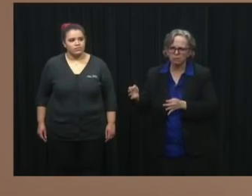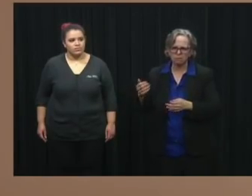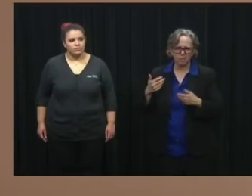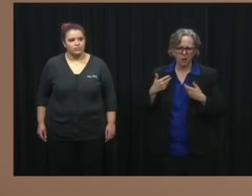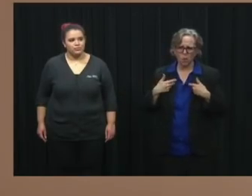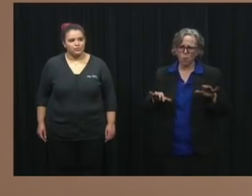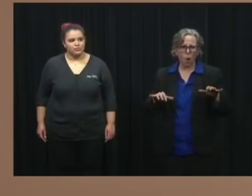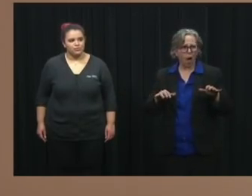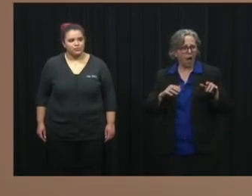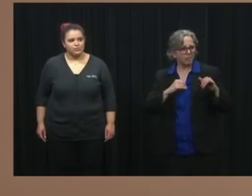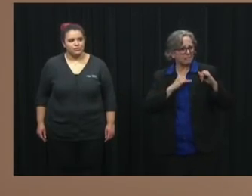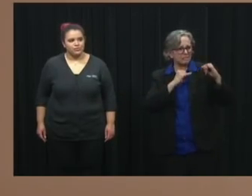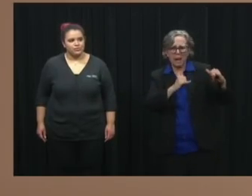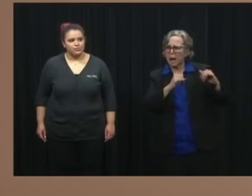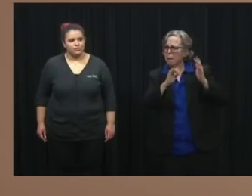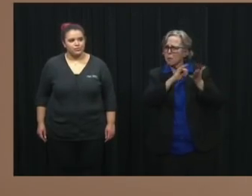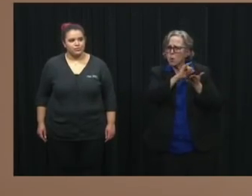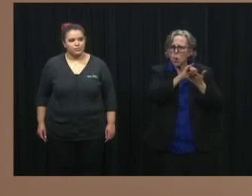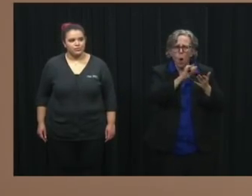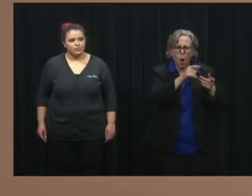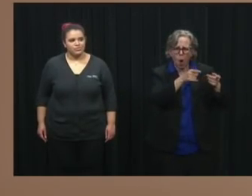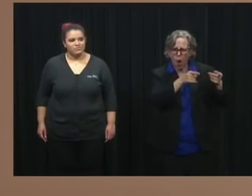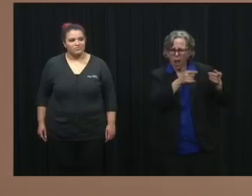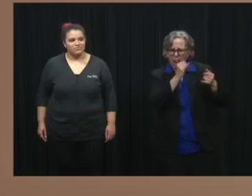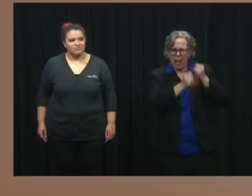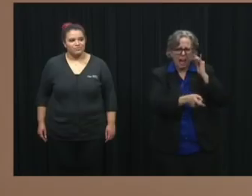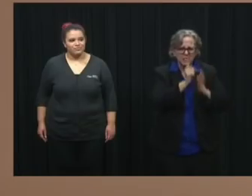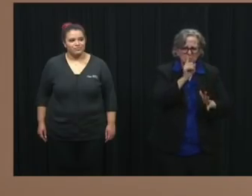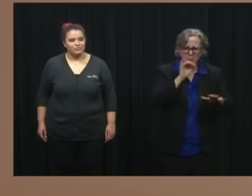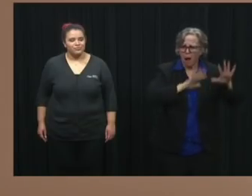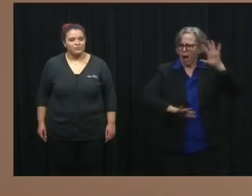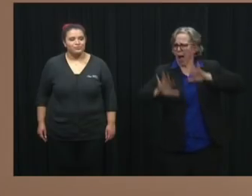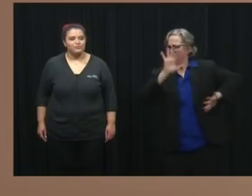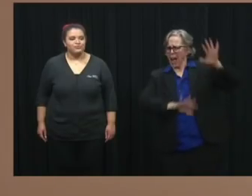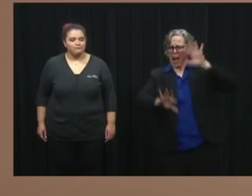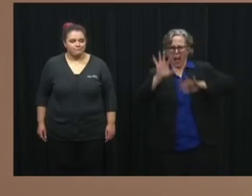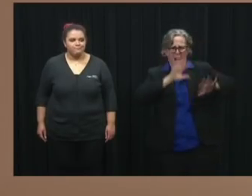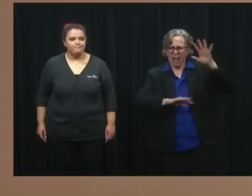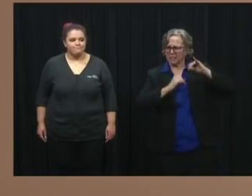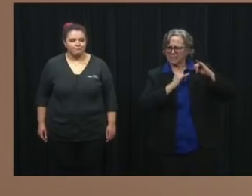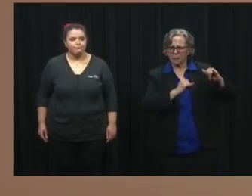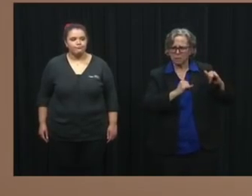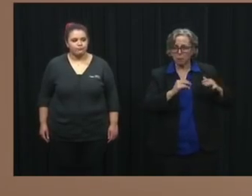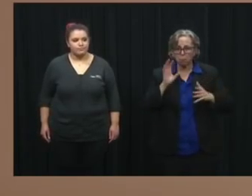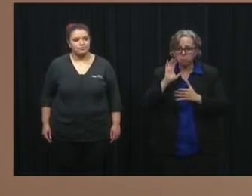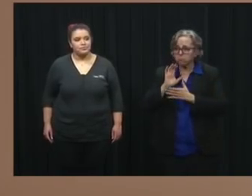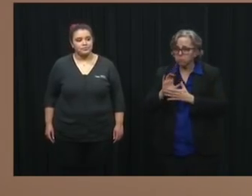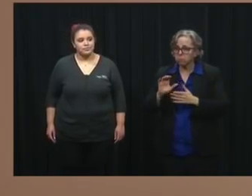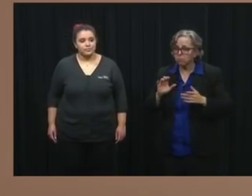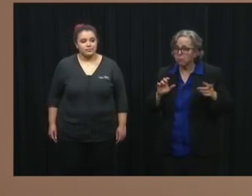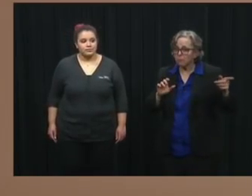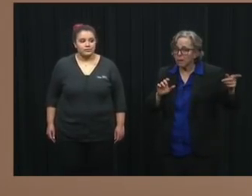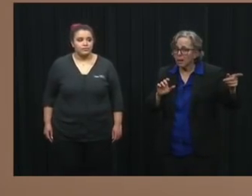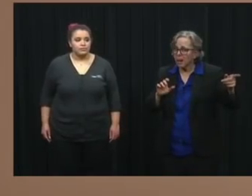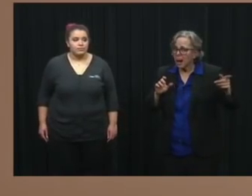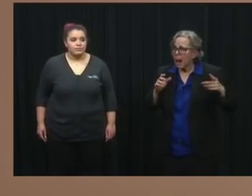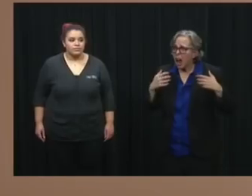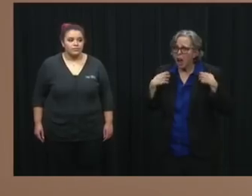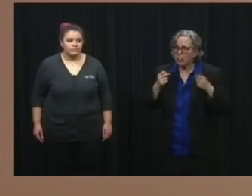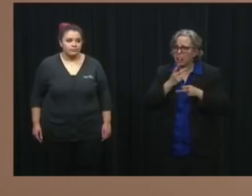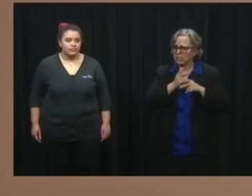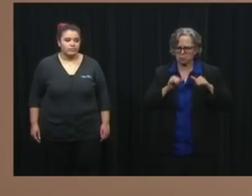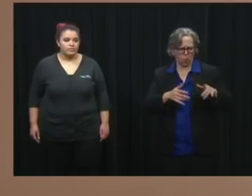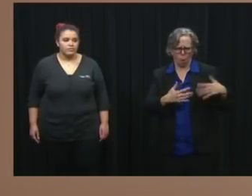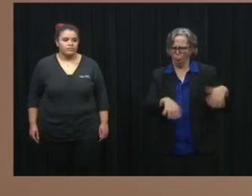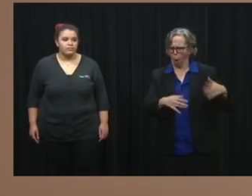and certainly what Italy is having to face. And believe me, Italy has a wonderful healthcare system, so we should not doubt that it's some other country that